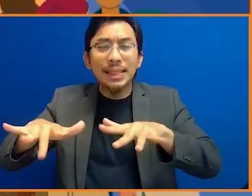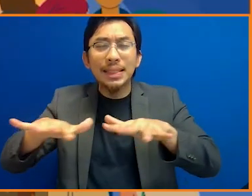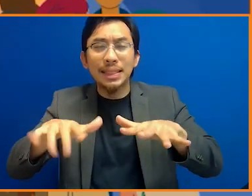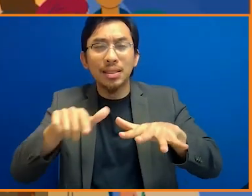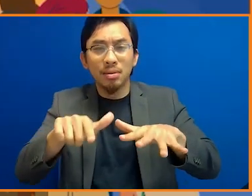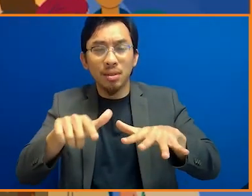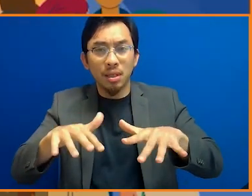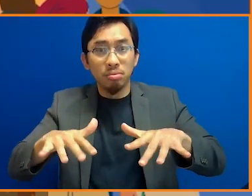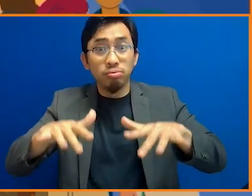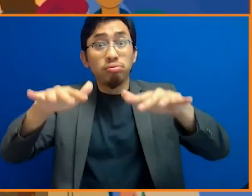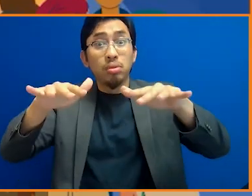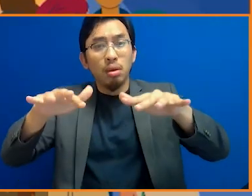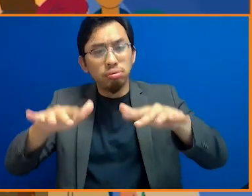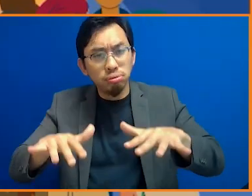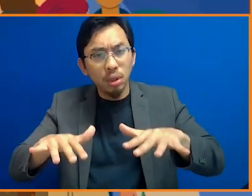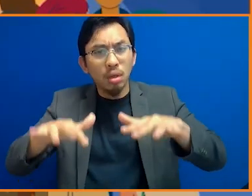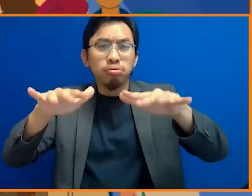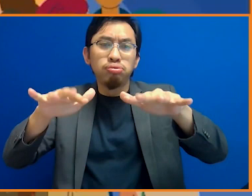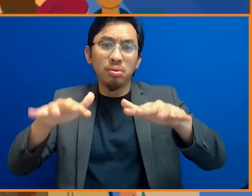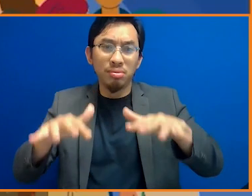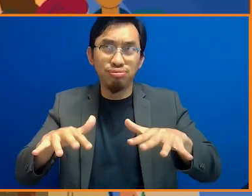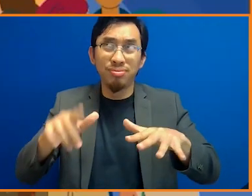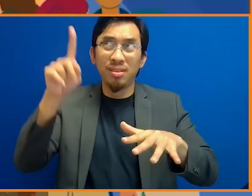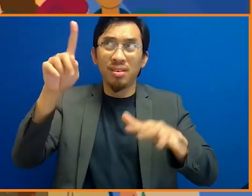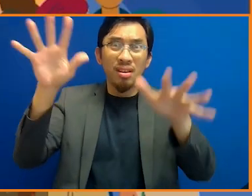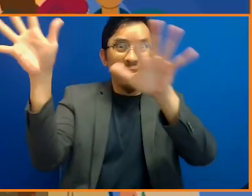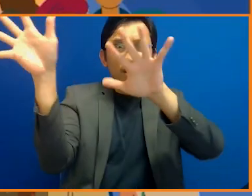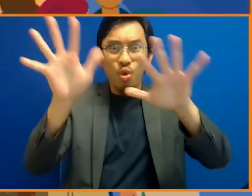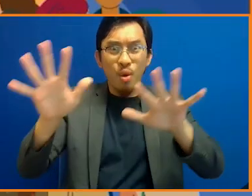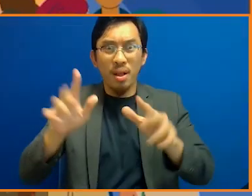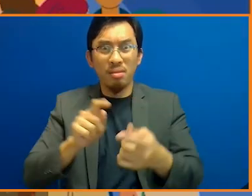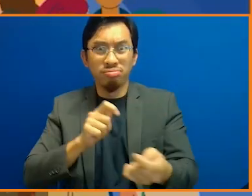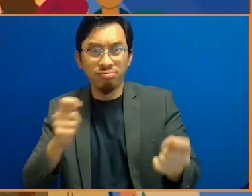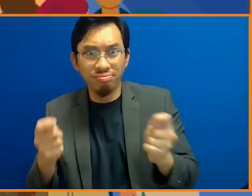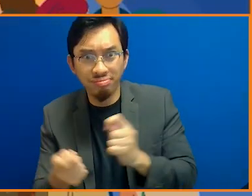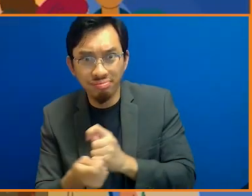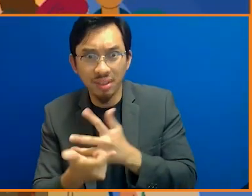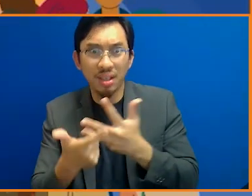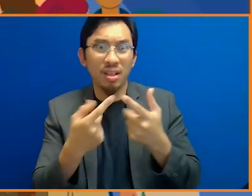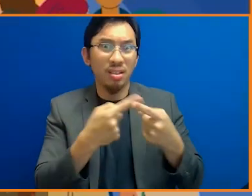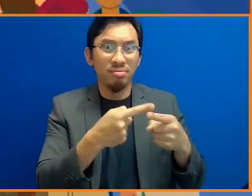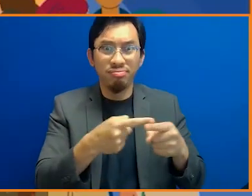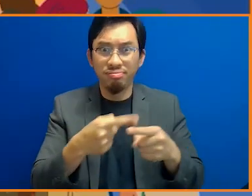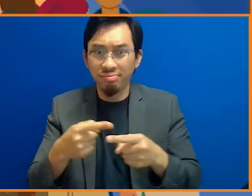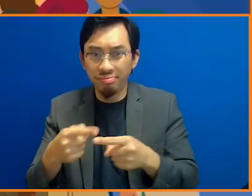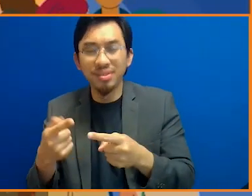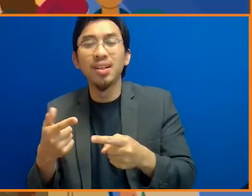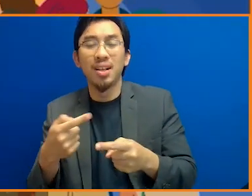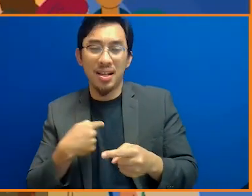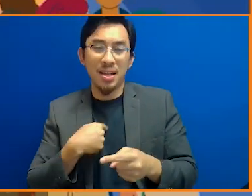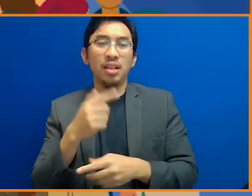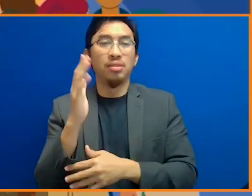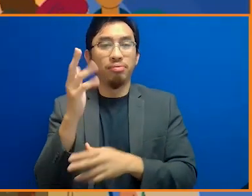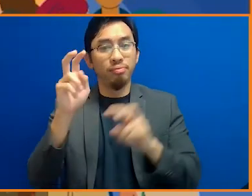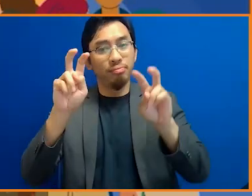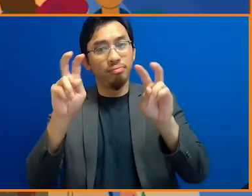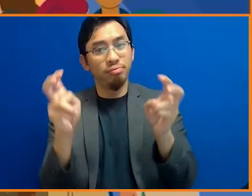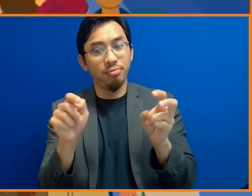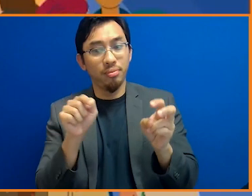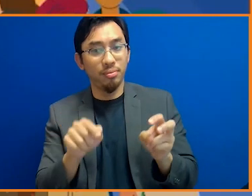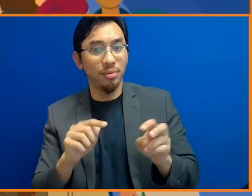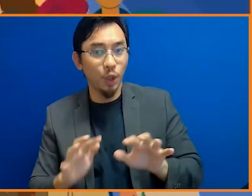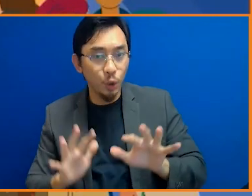the sea level rise caused by the global warming. So of